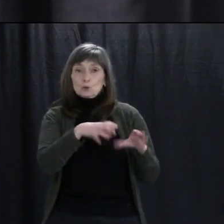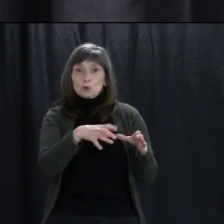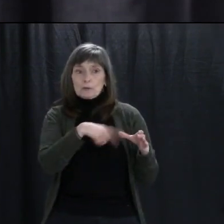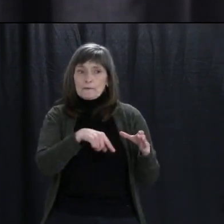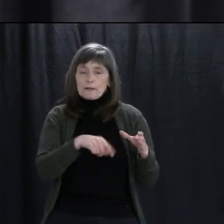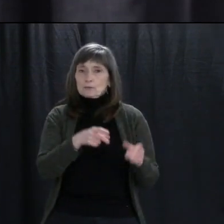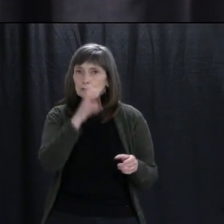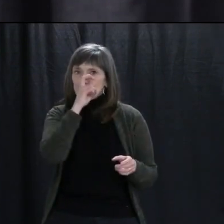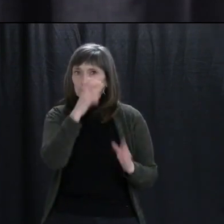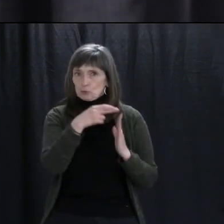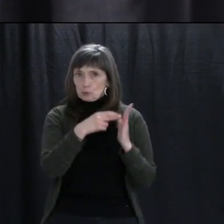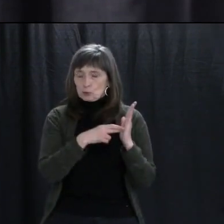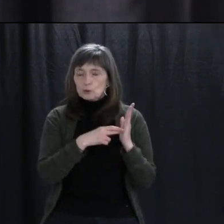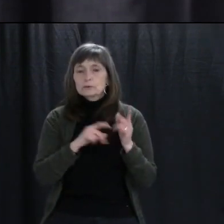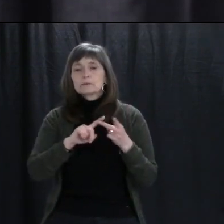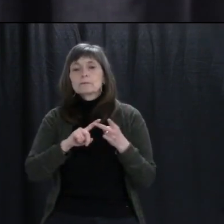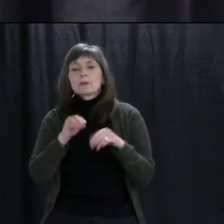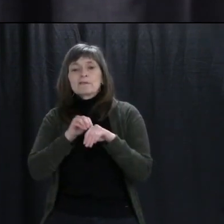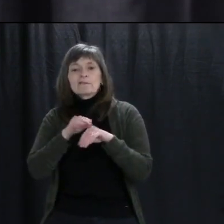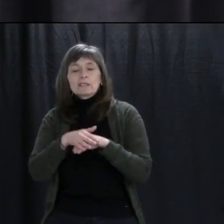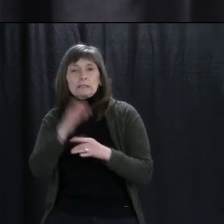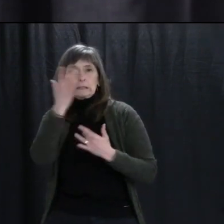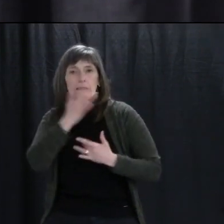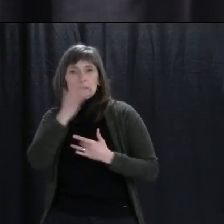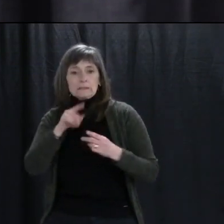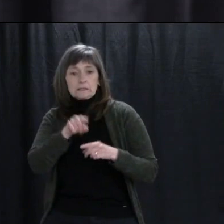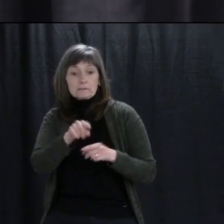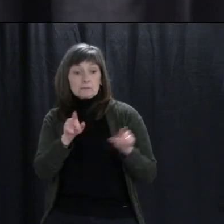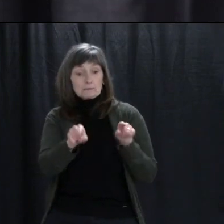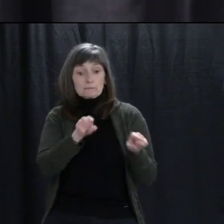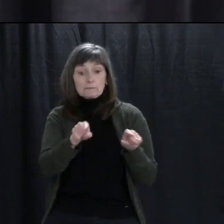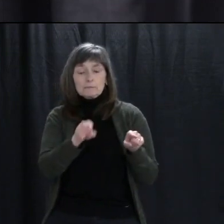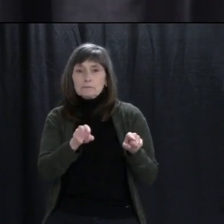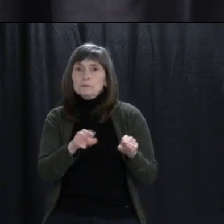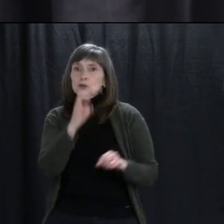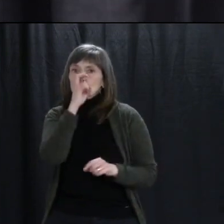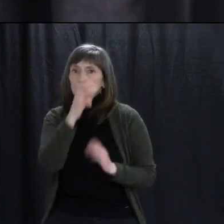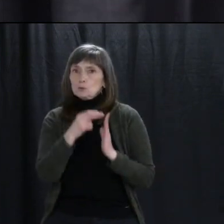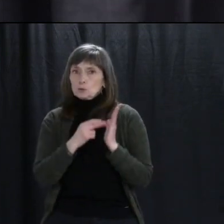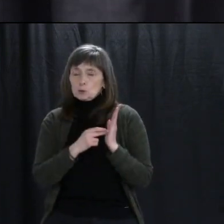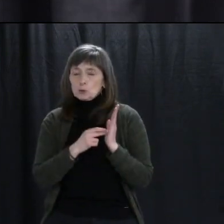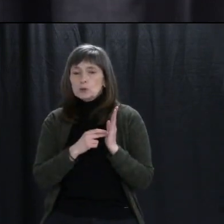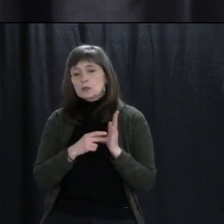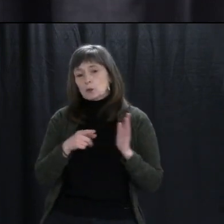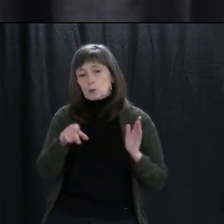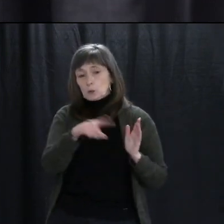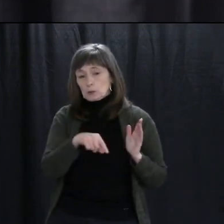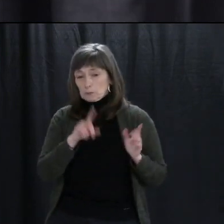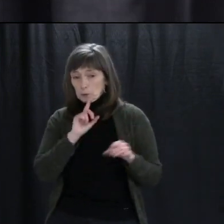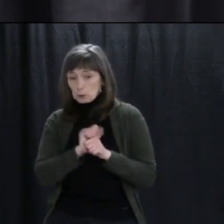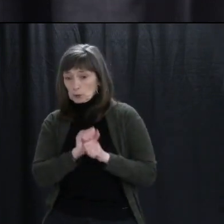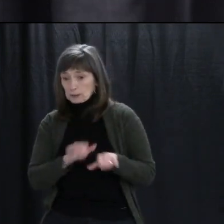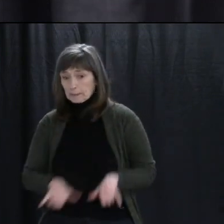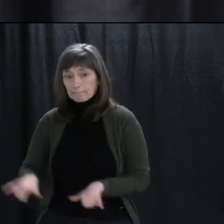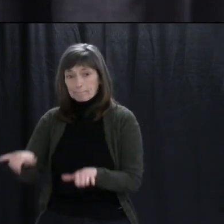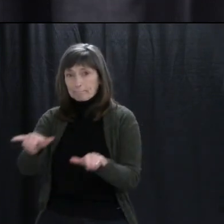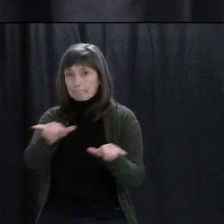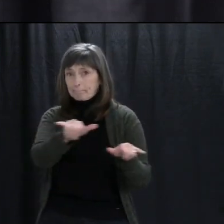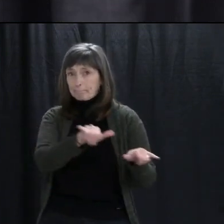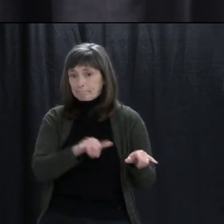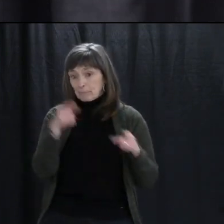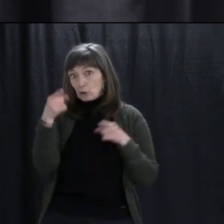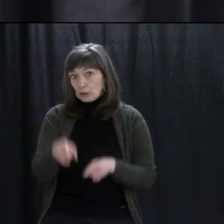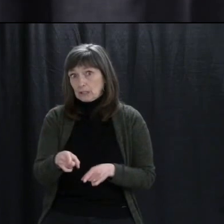from infectious diseases. And we're working to make sure everybody's on the same page. From the point of view